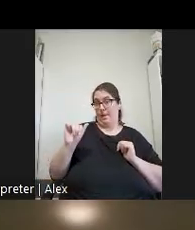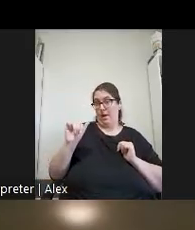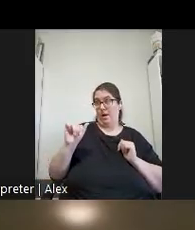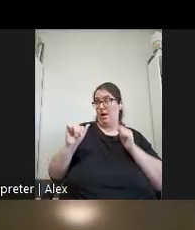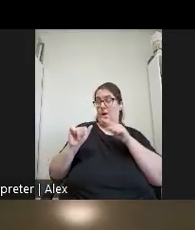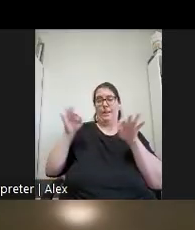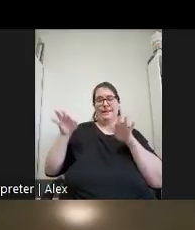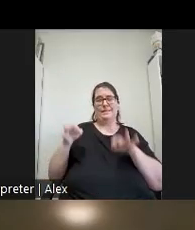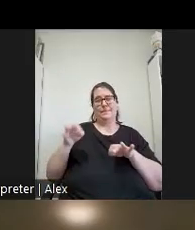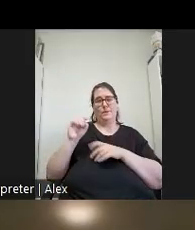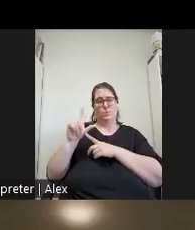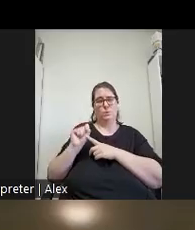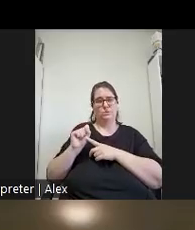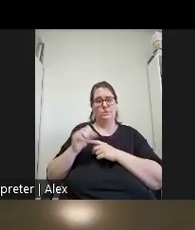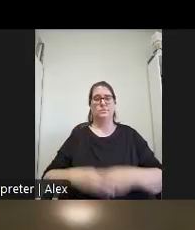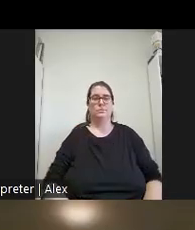risk assessment tools.